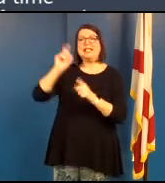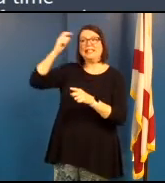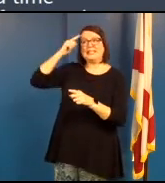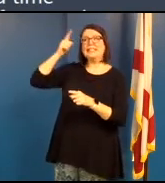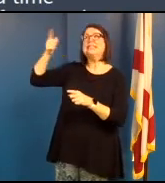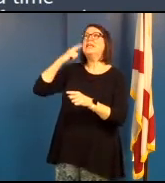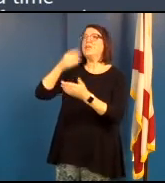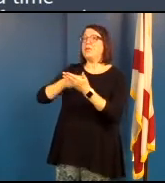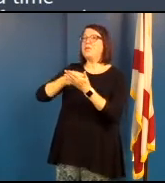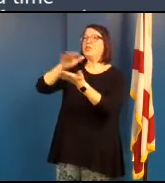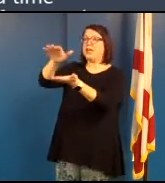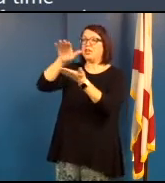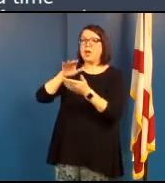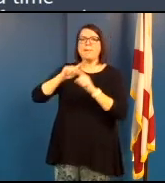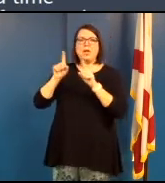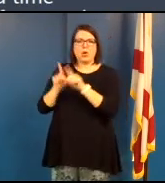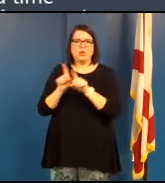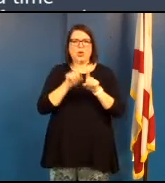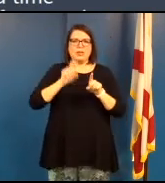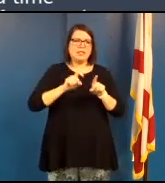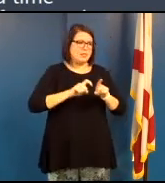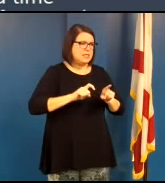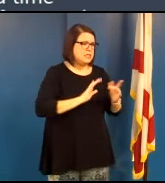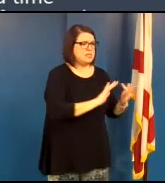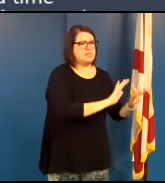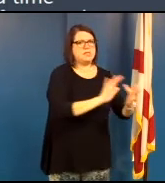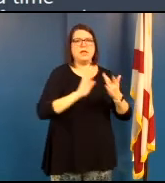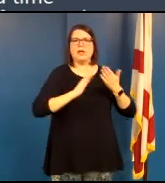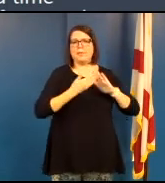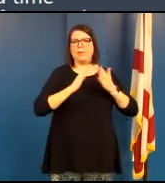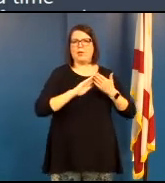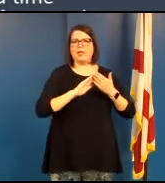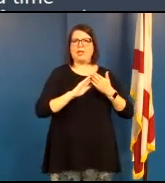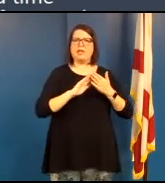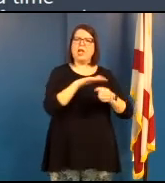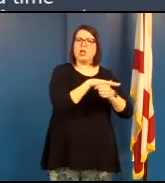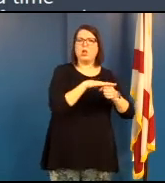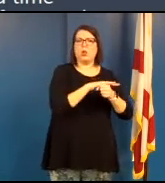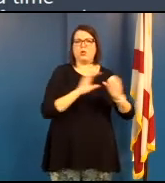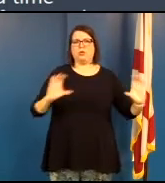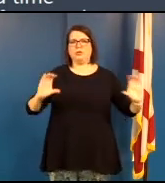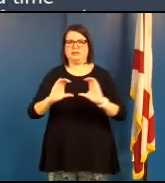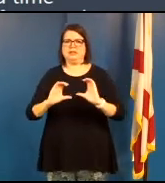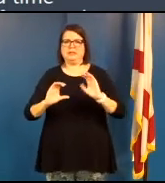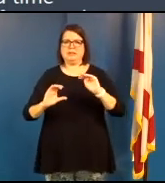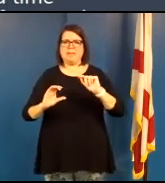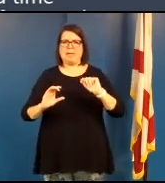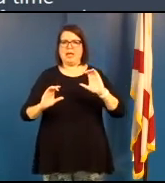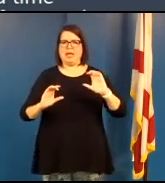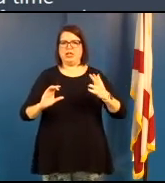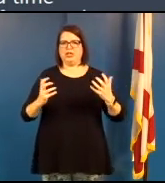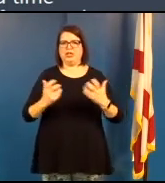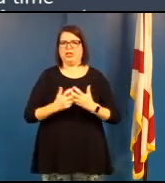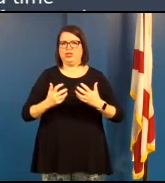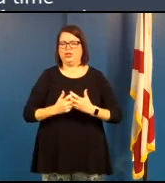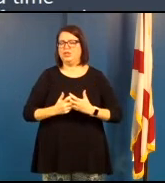they are accurate and true. Up to this point, people put in their forms kind of, yes, we'll put this amount of money in, but after it was funded by the state, a